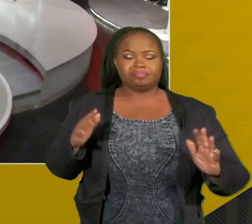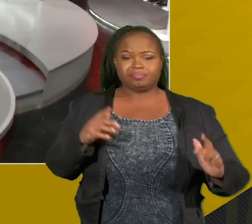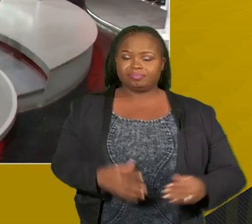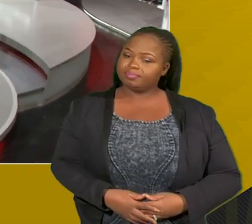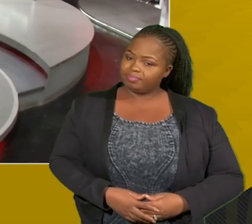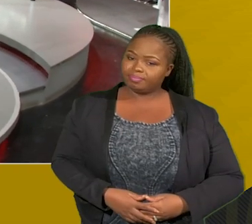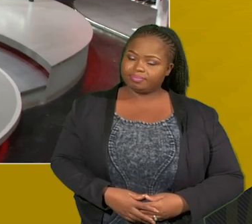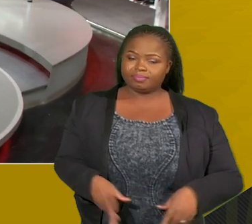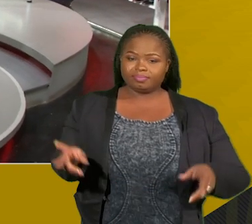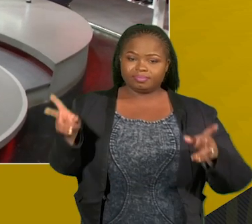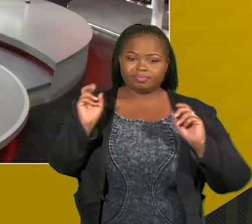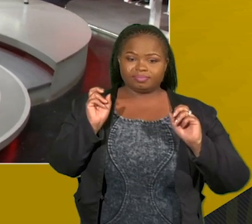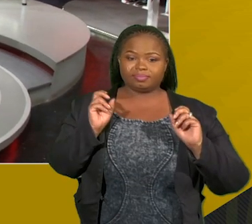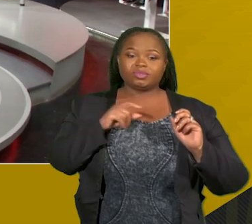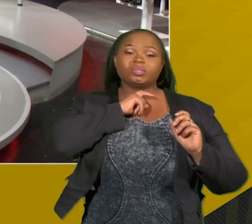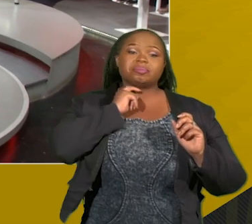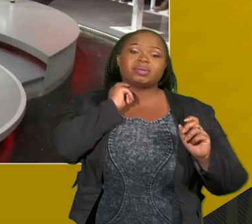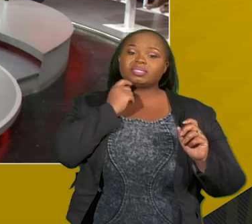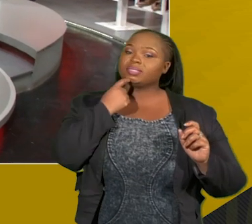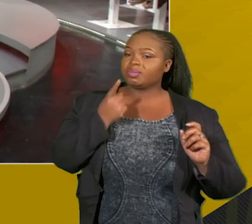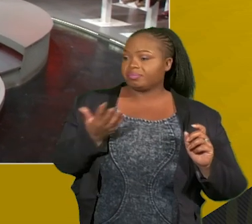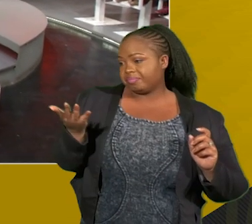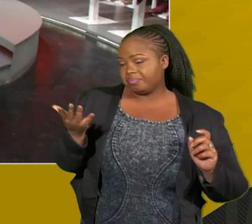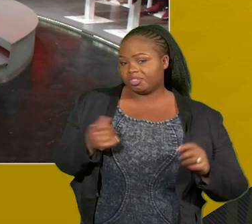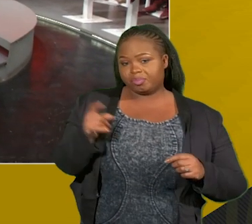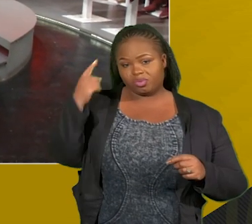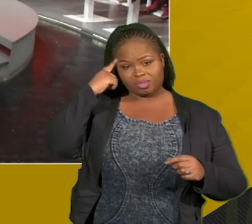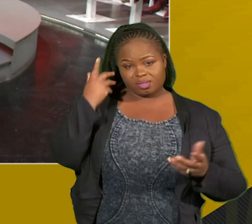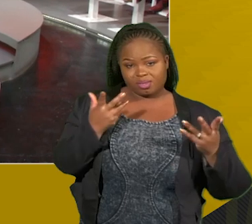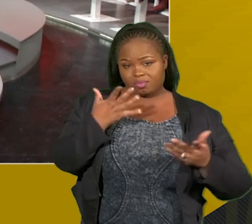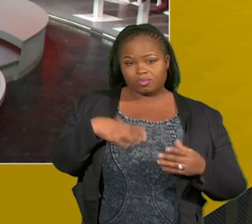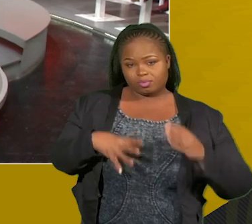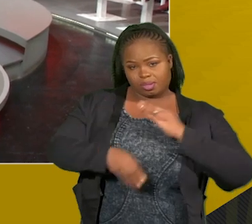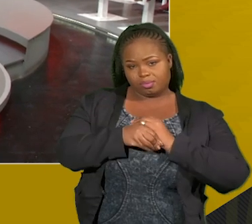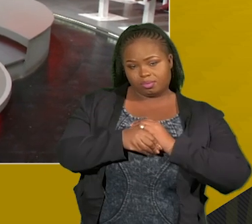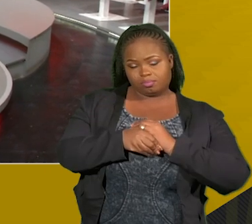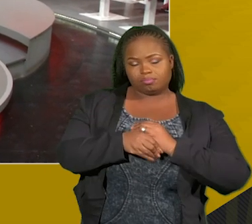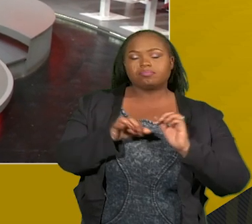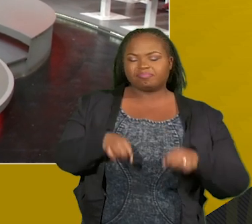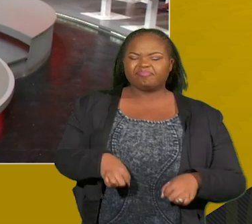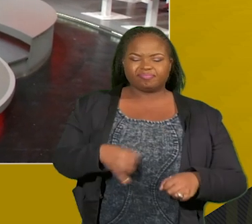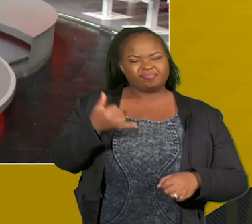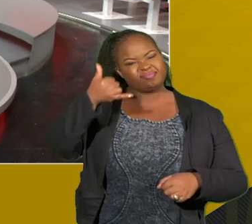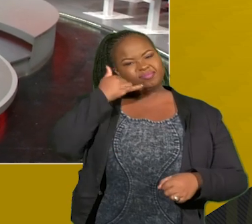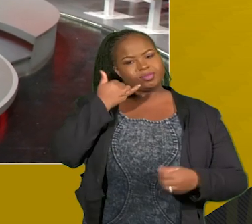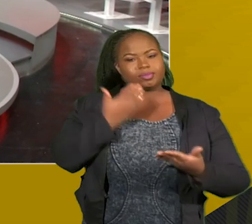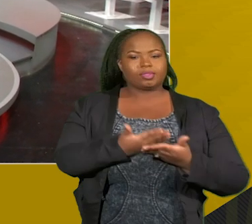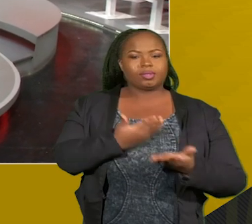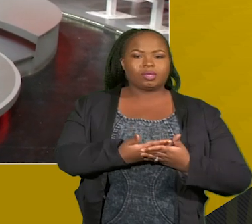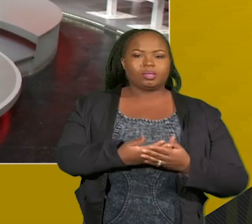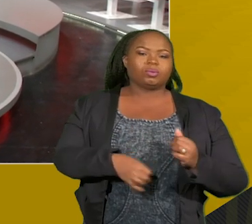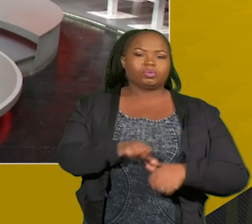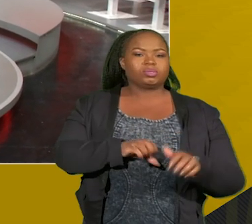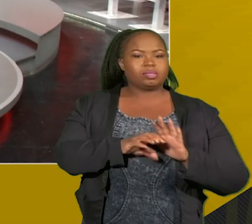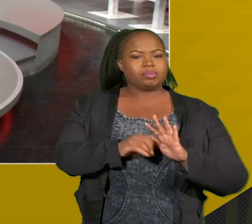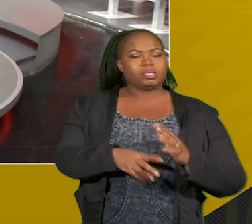Well, Zoe, Pastor Mloyo go to Tini. If you think now we're going to something we need to be at our cellular lounge, so simple, give us a call or stole